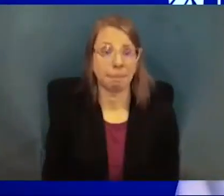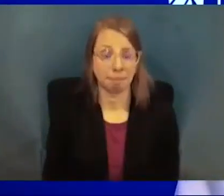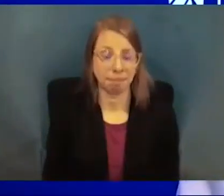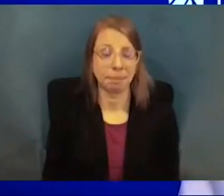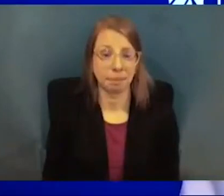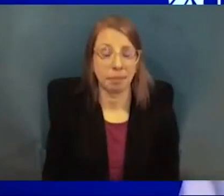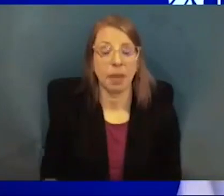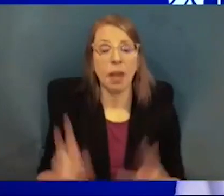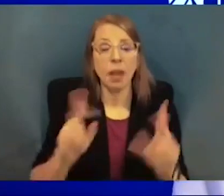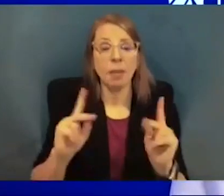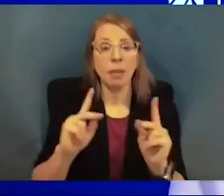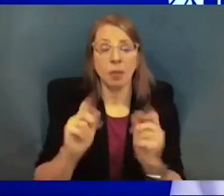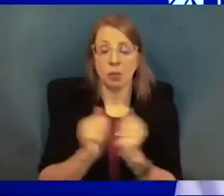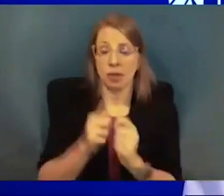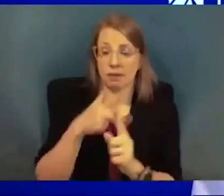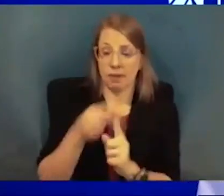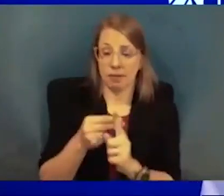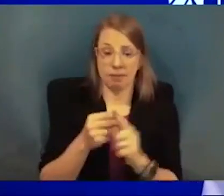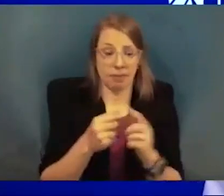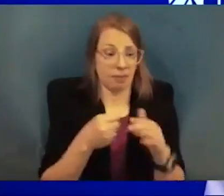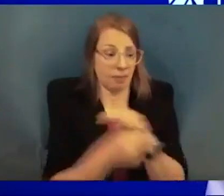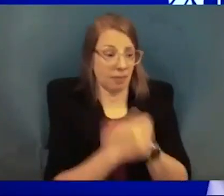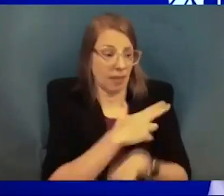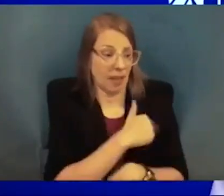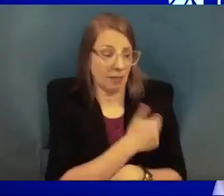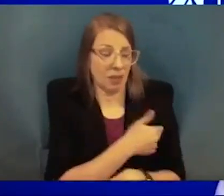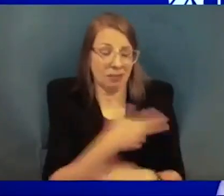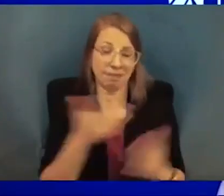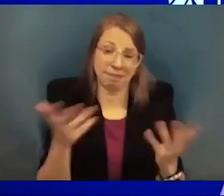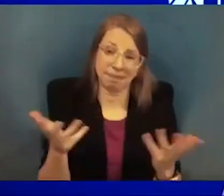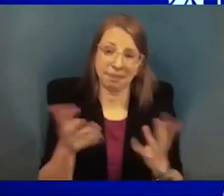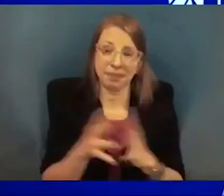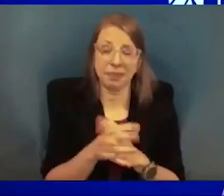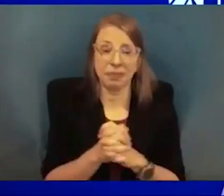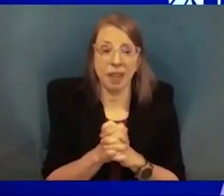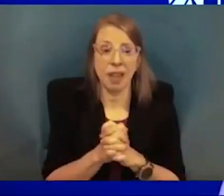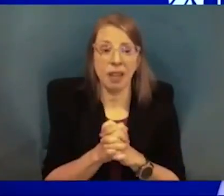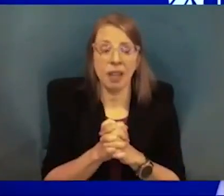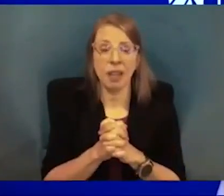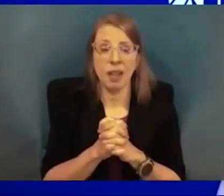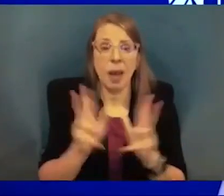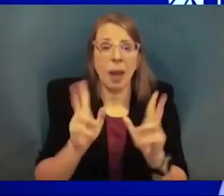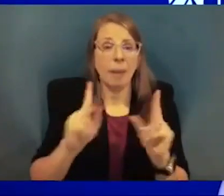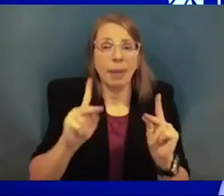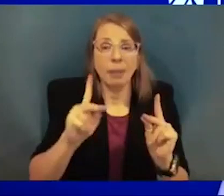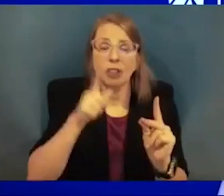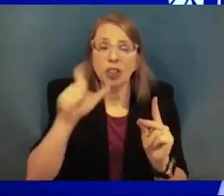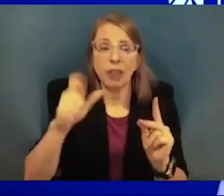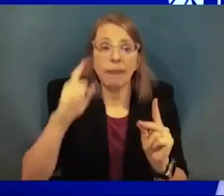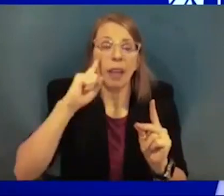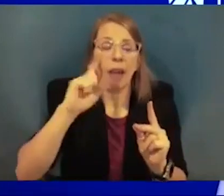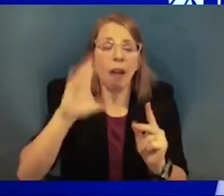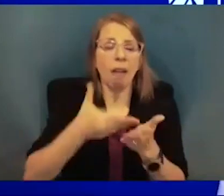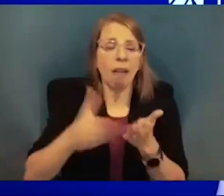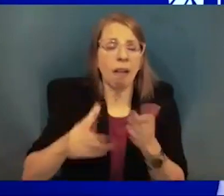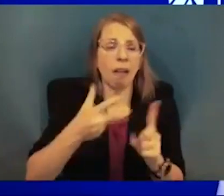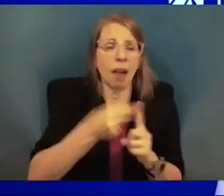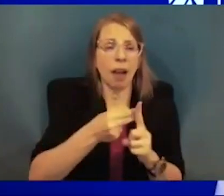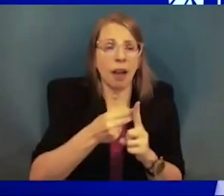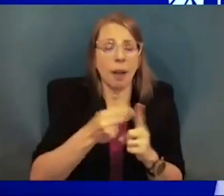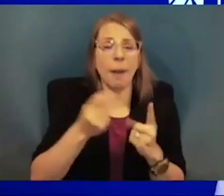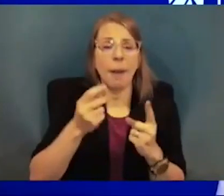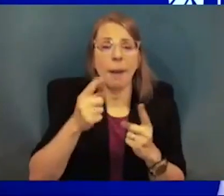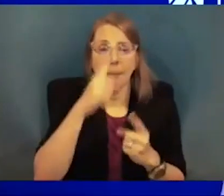hospital by no way should make people think, well, I'm not going to get the vaccine because I'm still going to get ill. That is